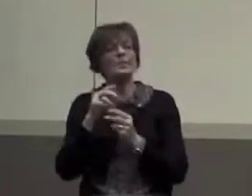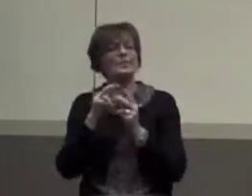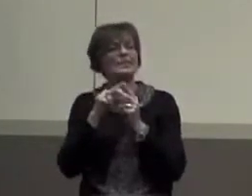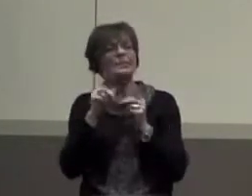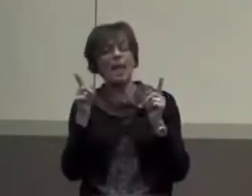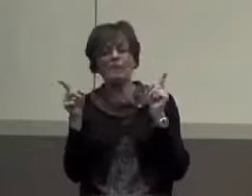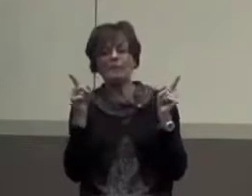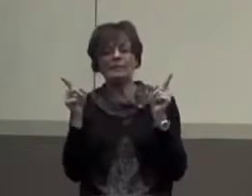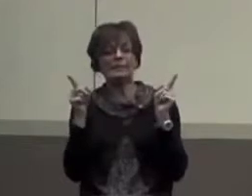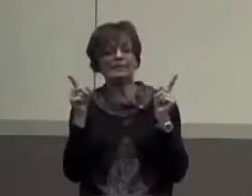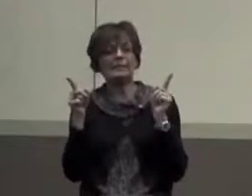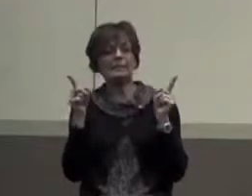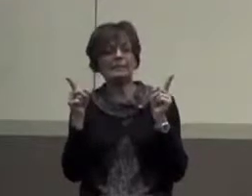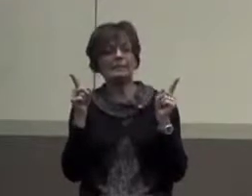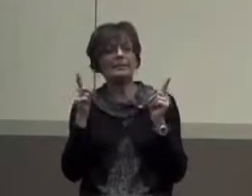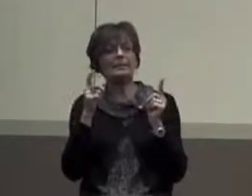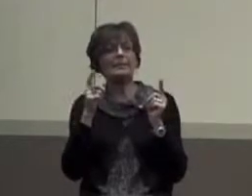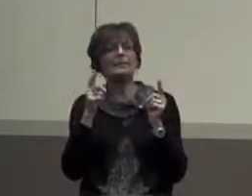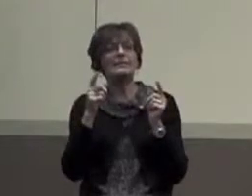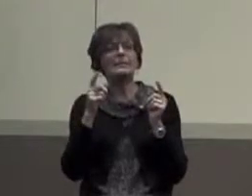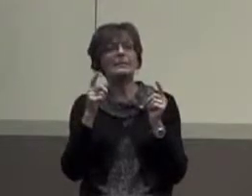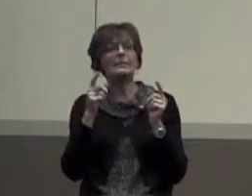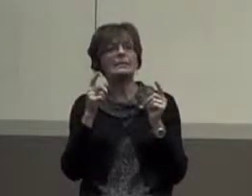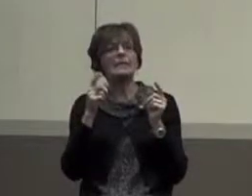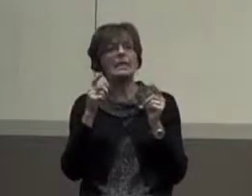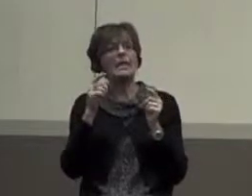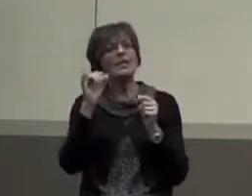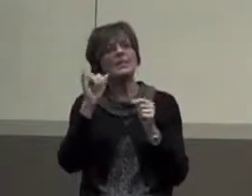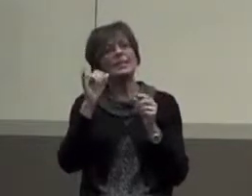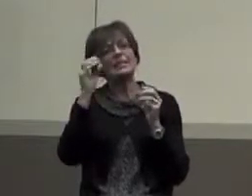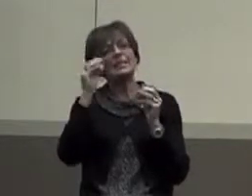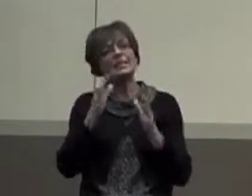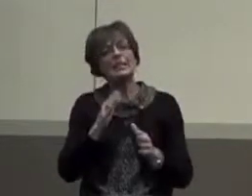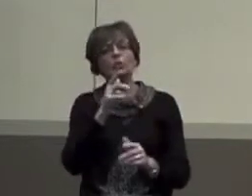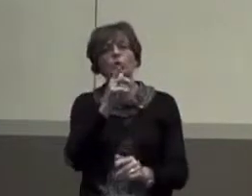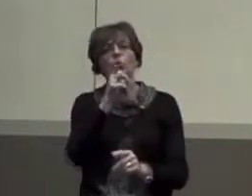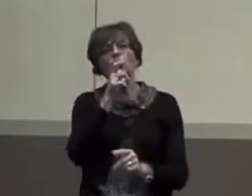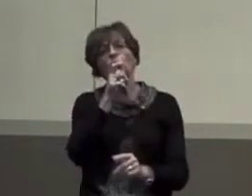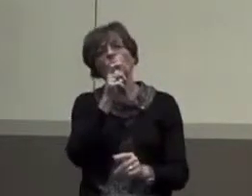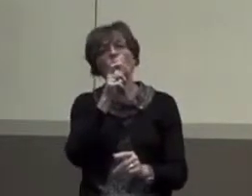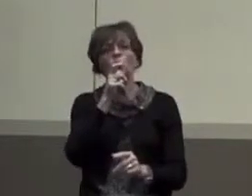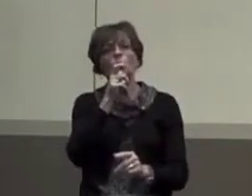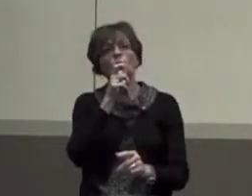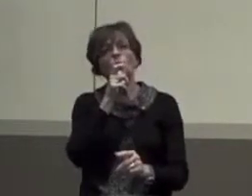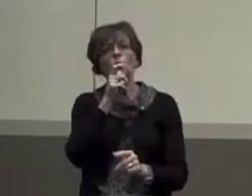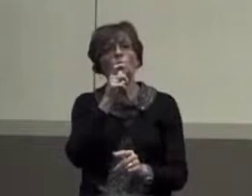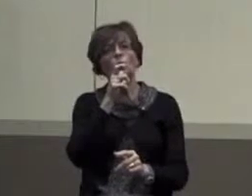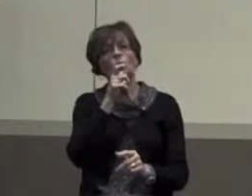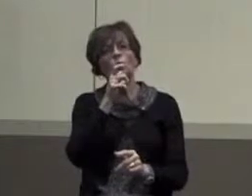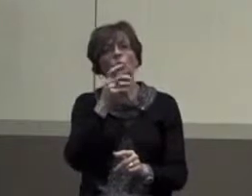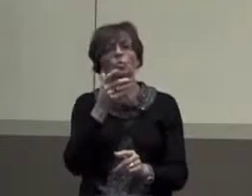I want to come in because this is a teacher who was a little